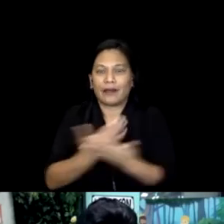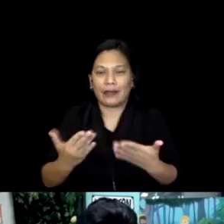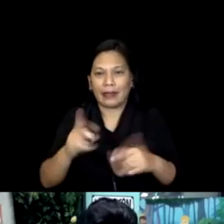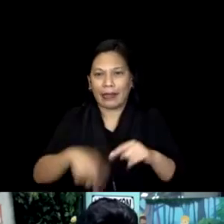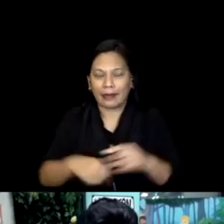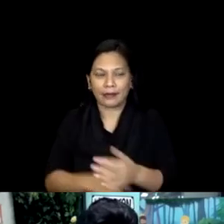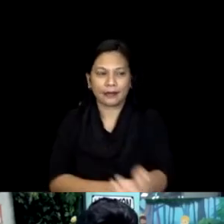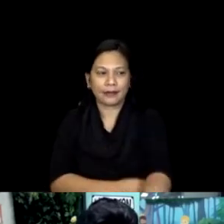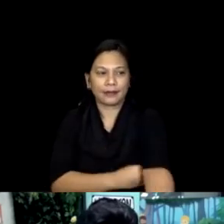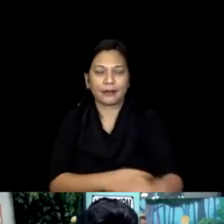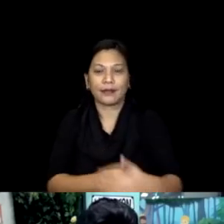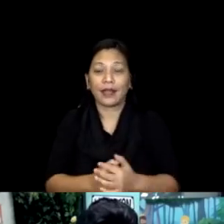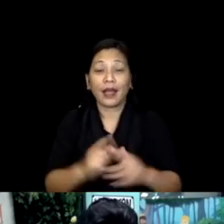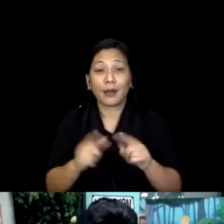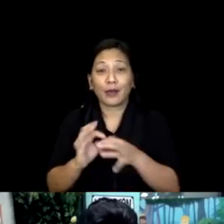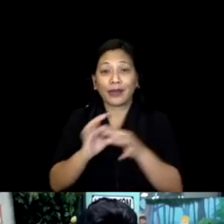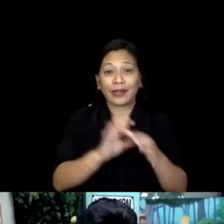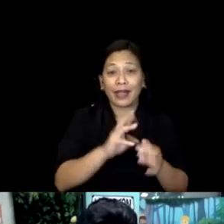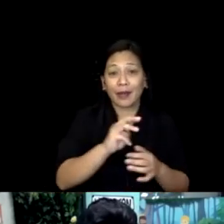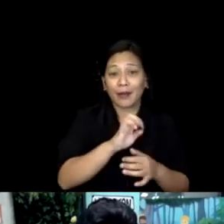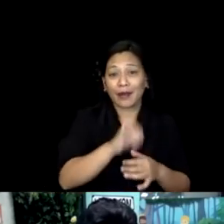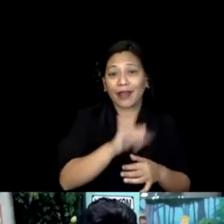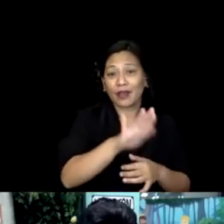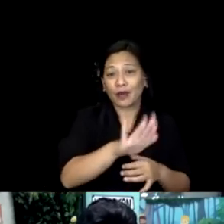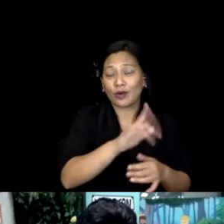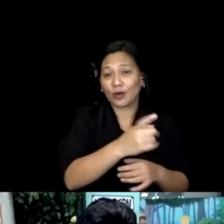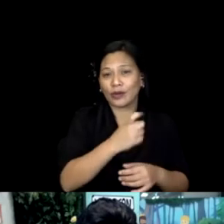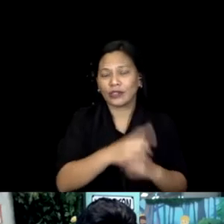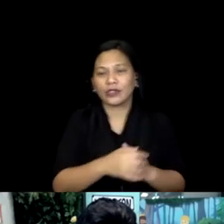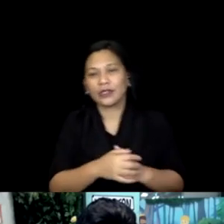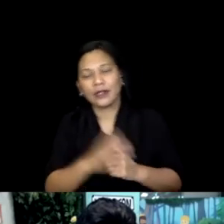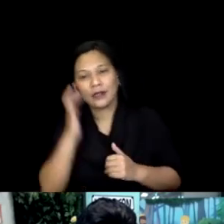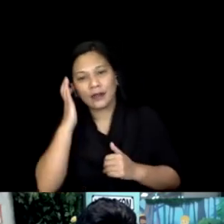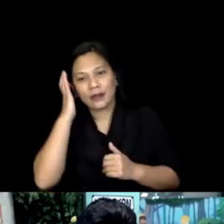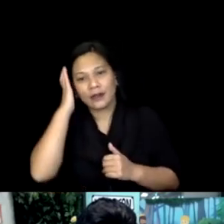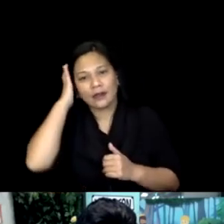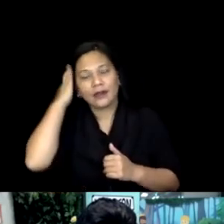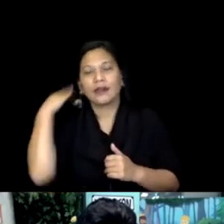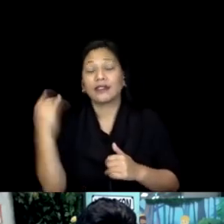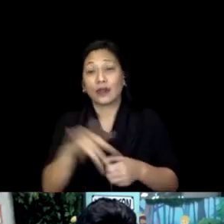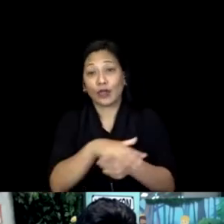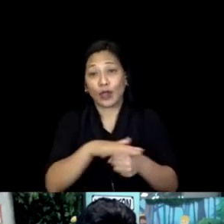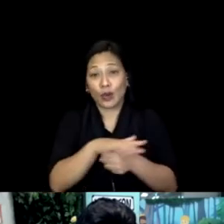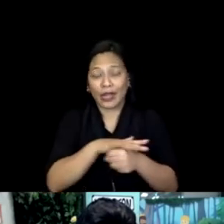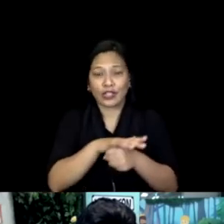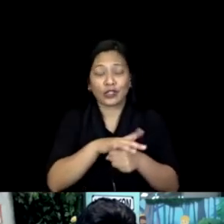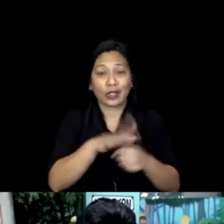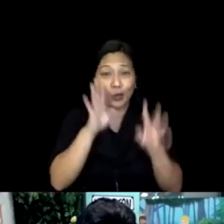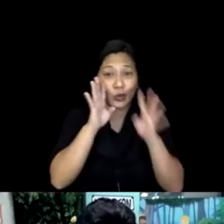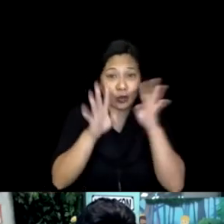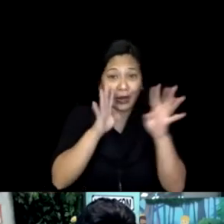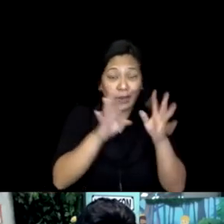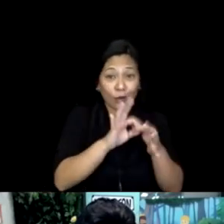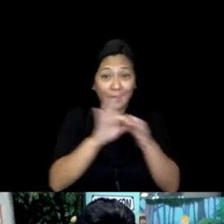But in terms of the question that you asked, like how is the location that we're engaging has to do with our close